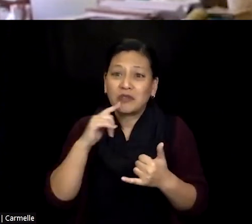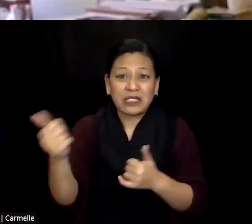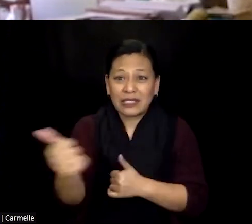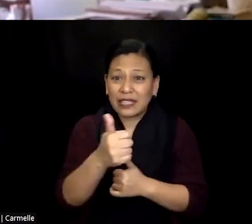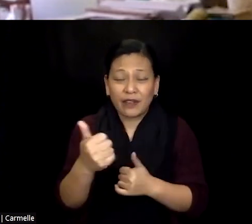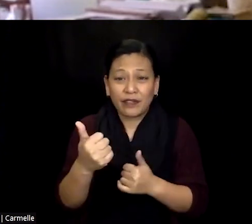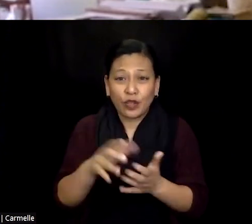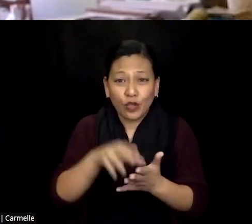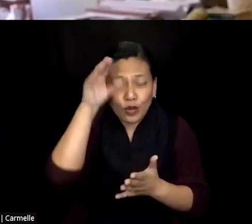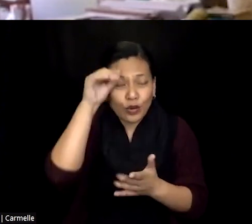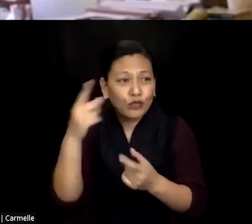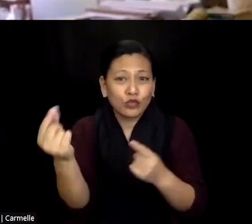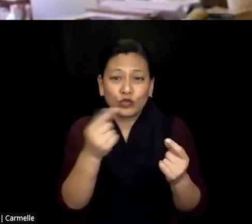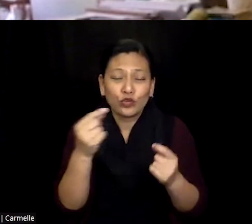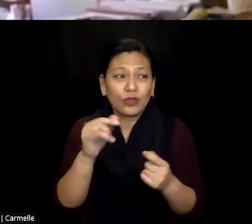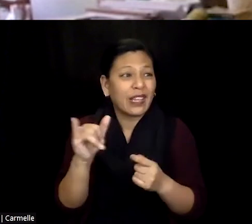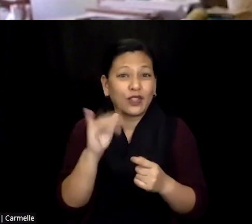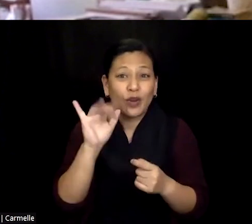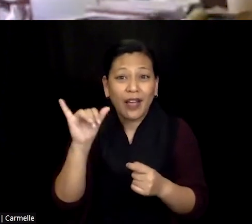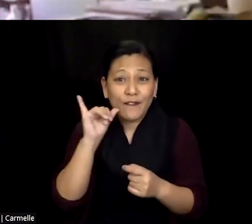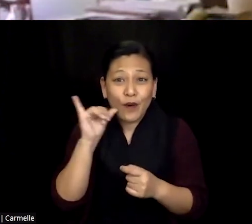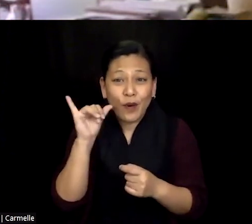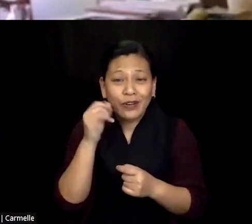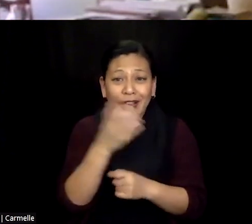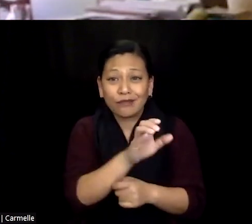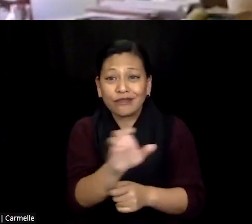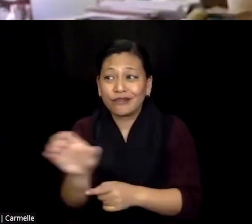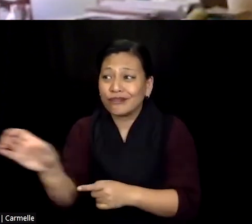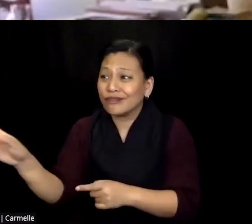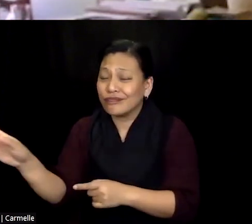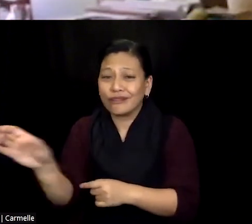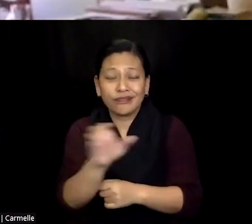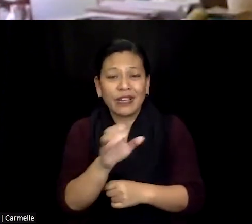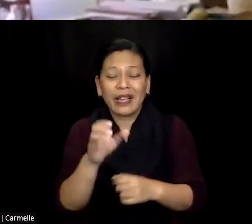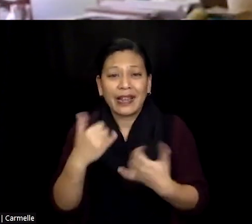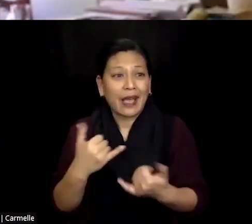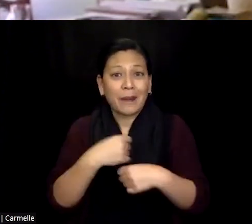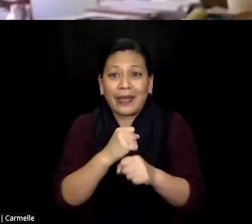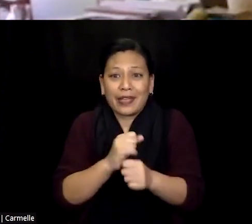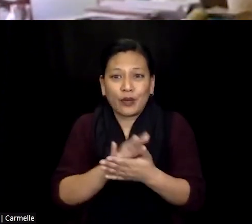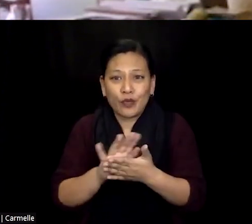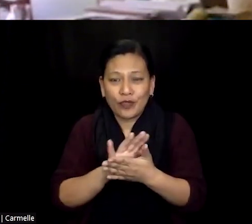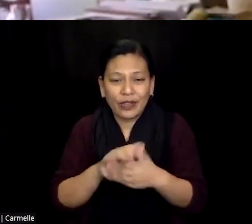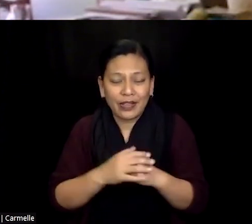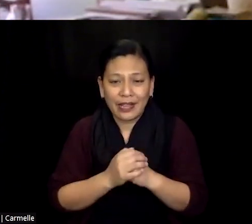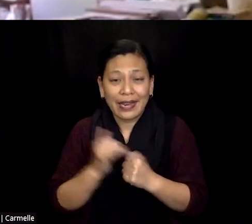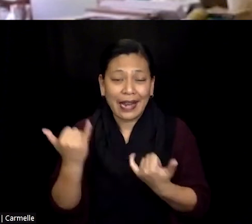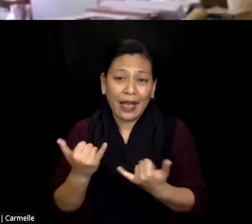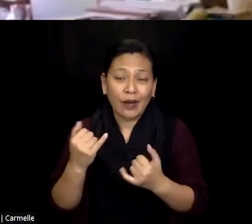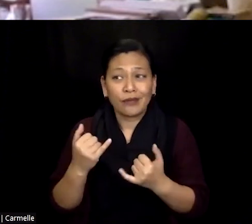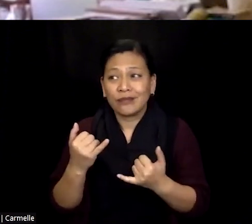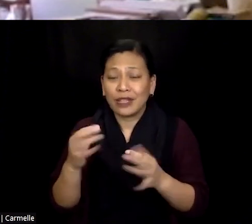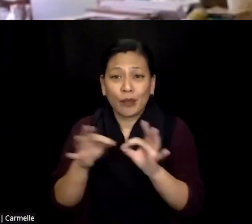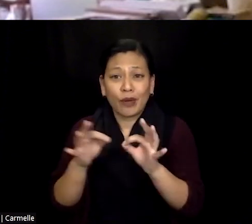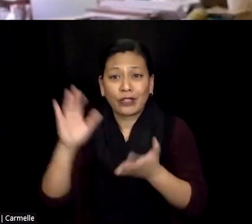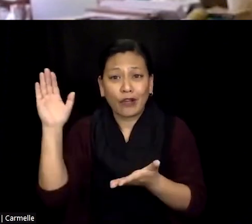you can shoot something with your iPhone and, have it play on the world stage. These cameras are getting less expensive. Access to this